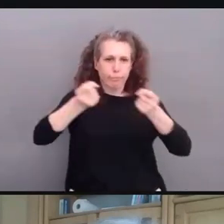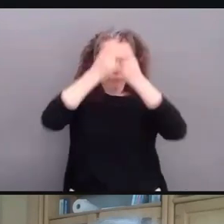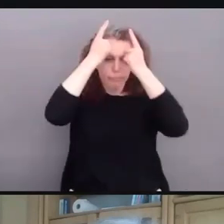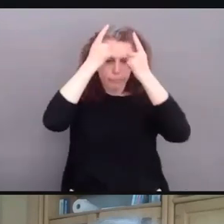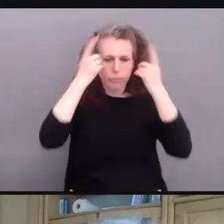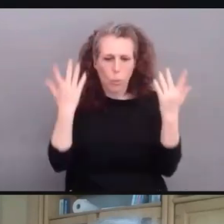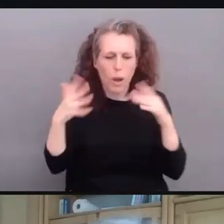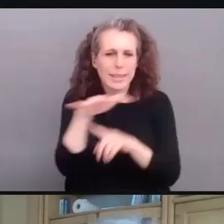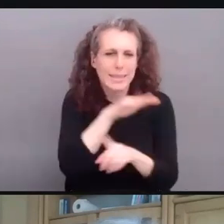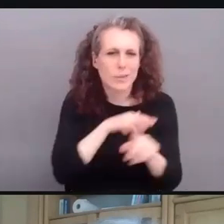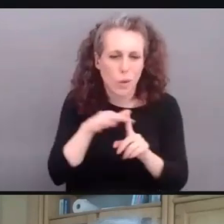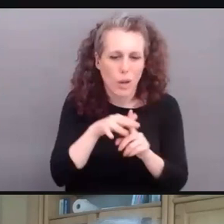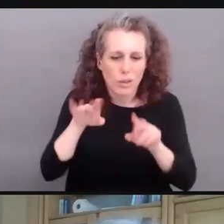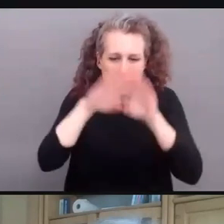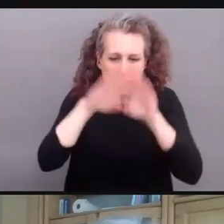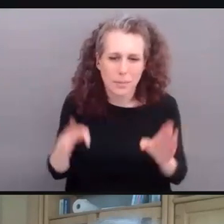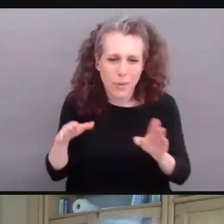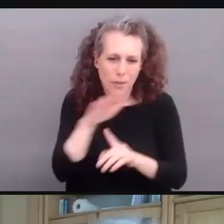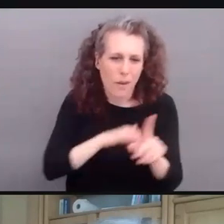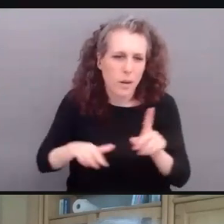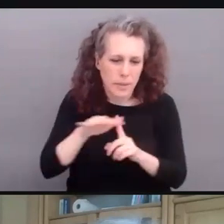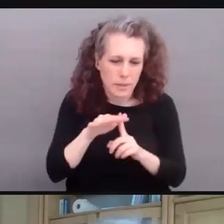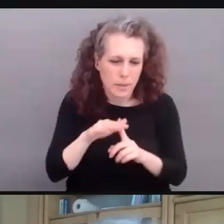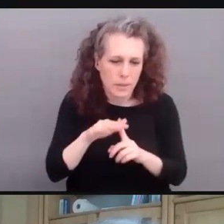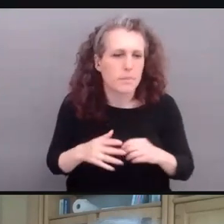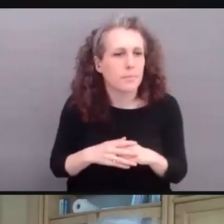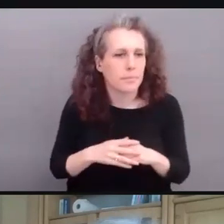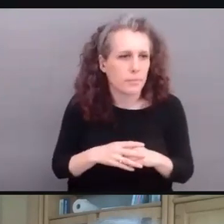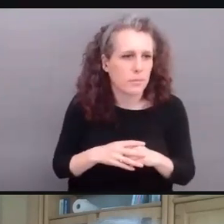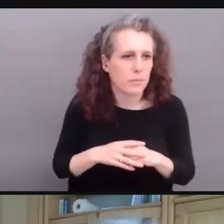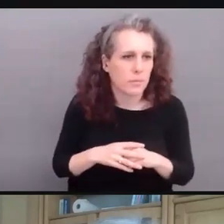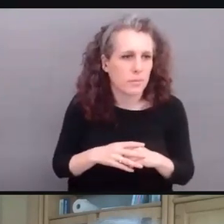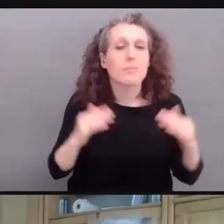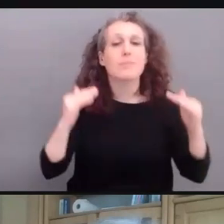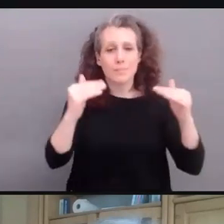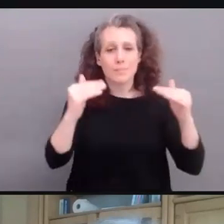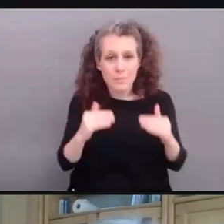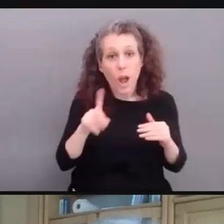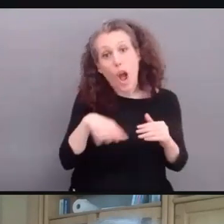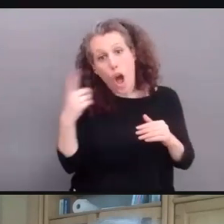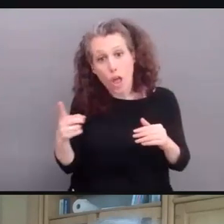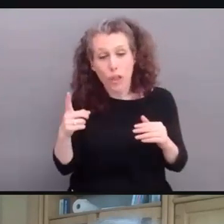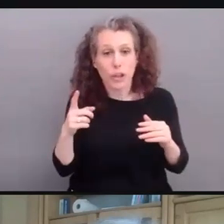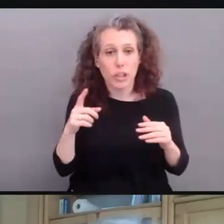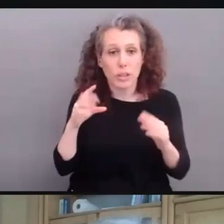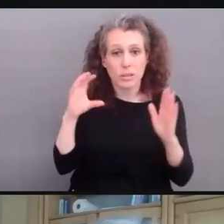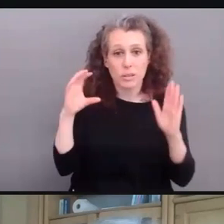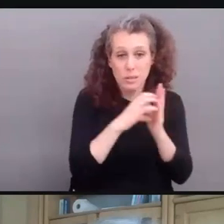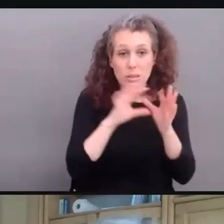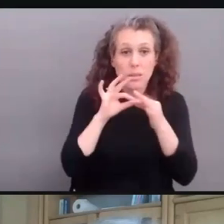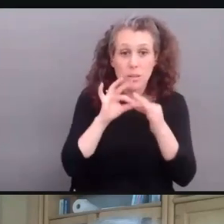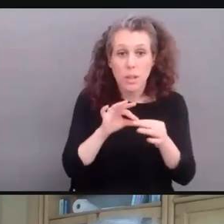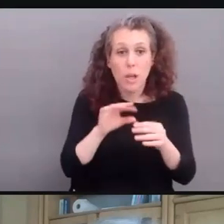situation in the built environment. Then we had another big section on the diversity of users and